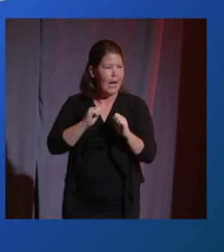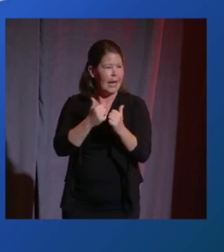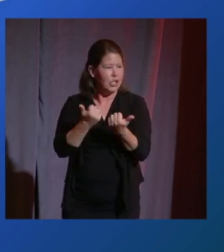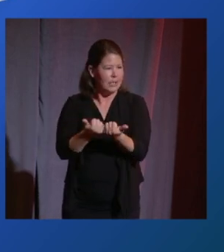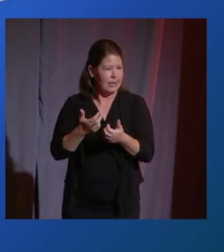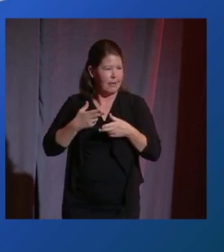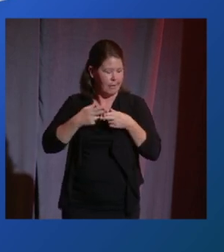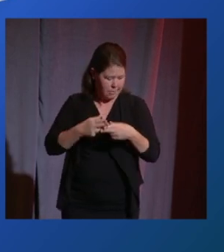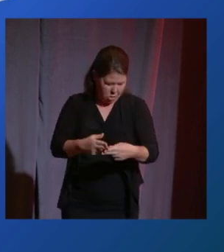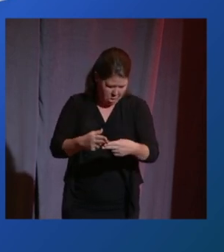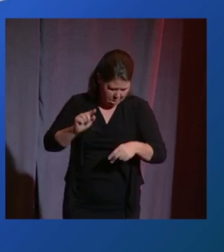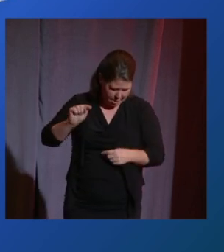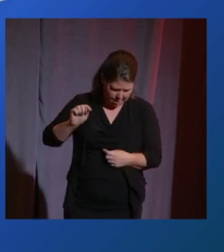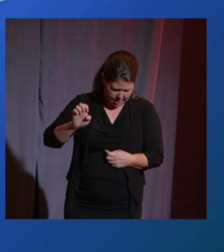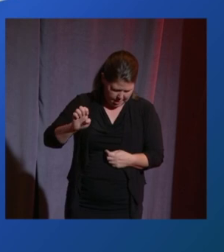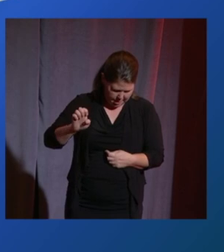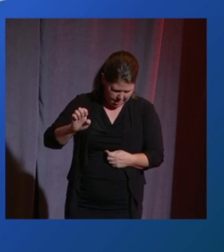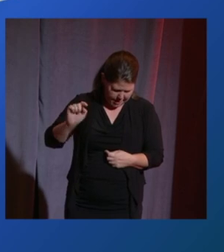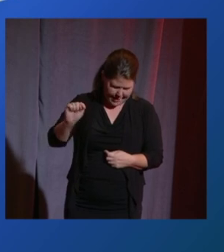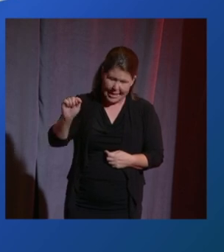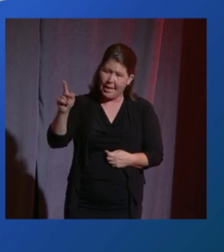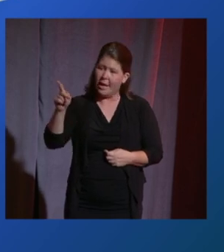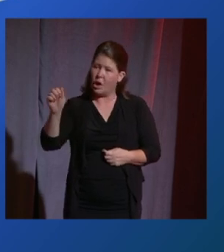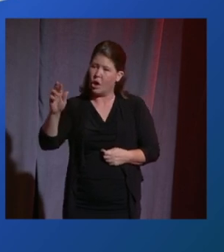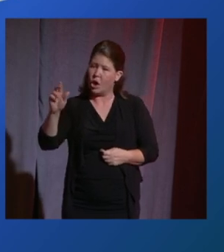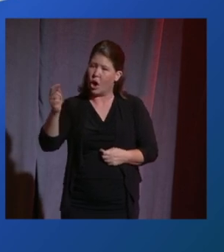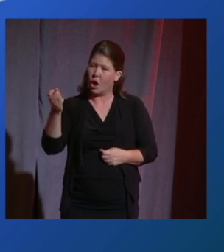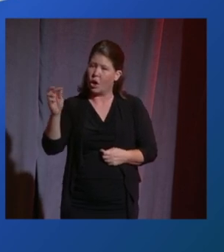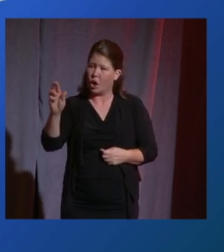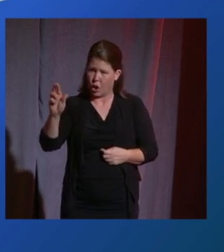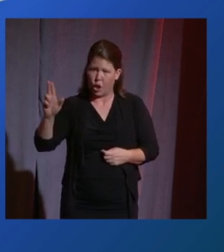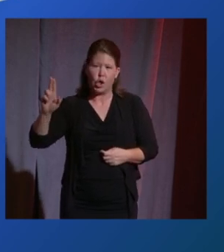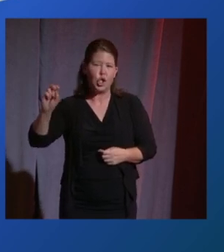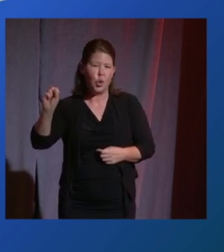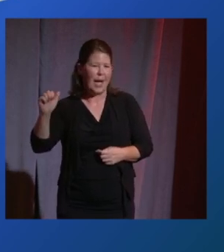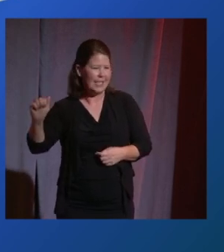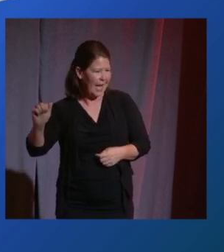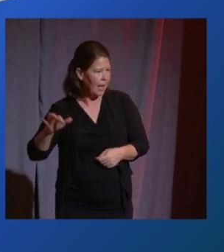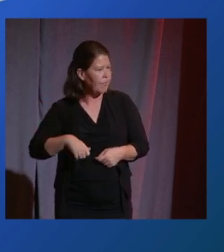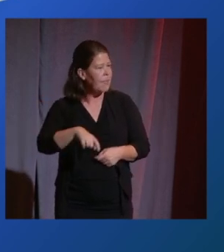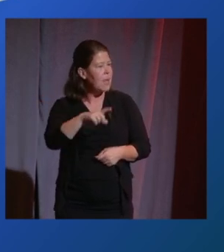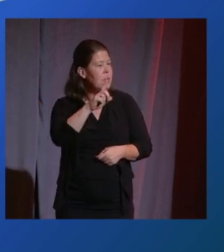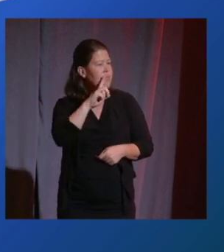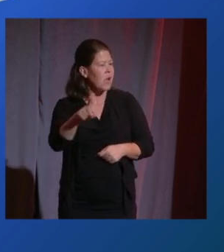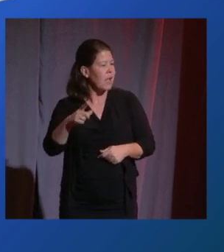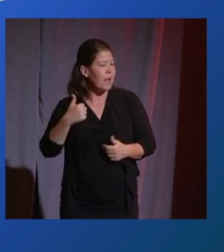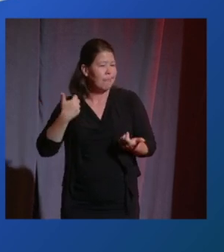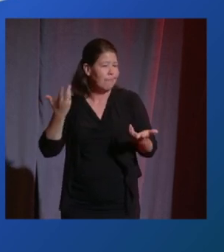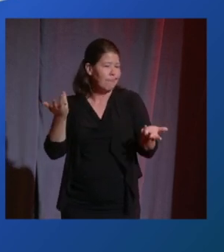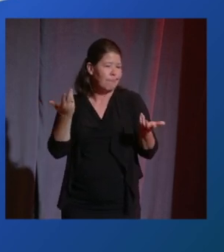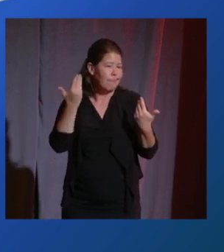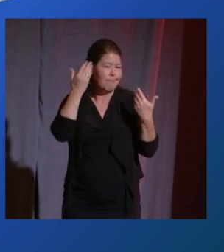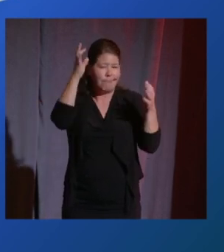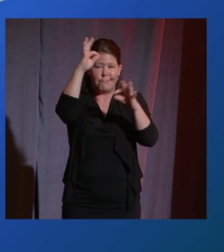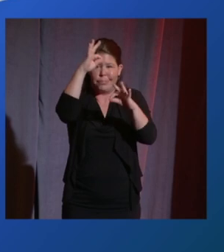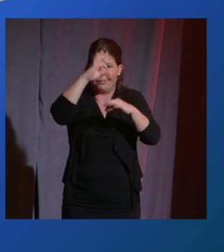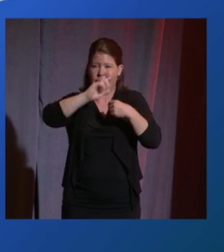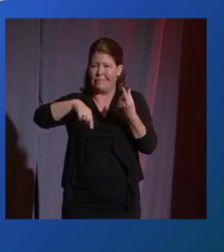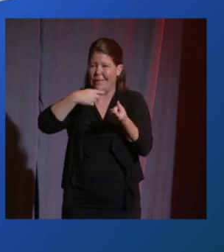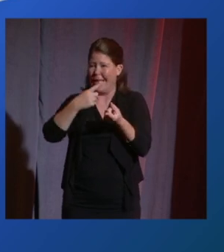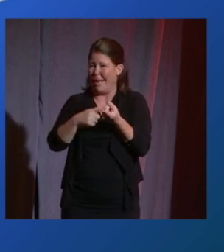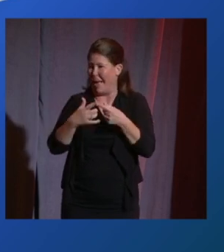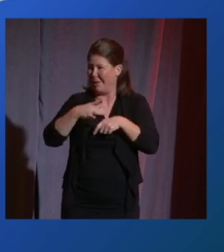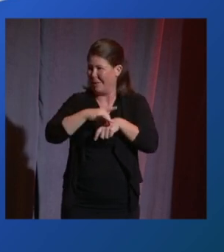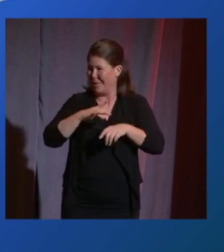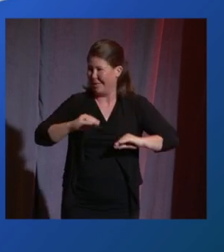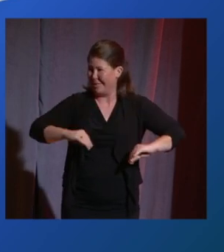geospatial not knowing at the time um but growing up I was very into weather and I would you know kind of mimic my weatherman my local weatherman